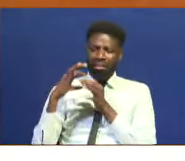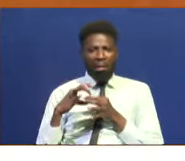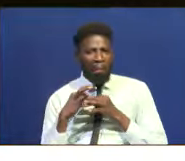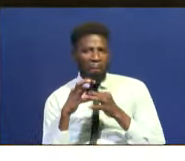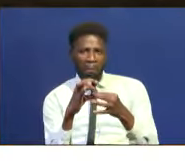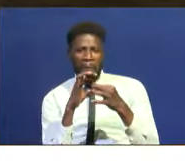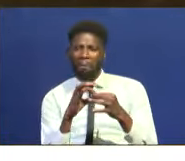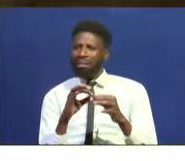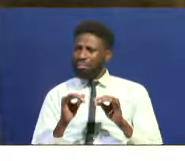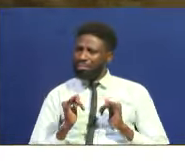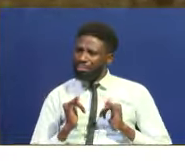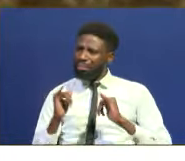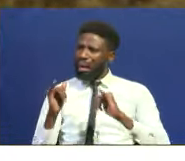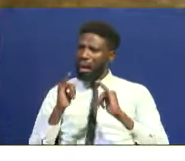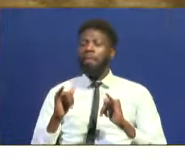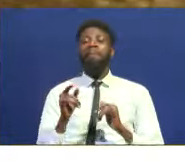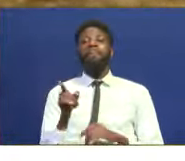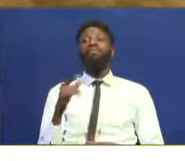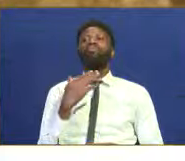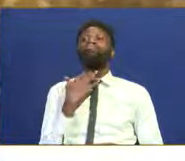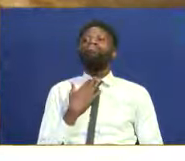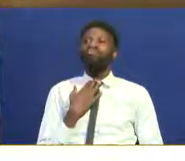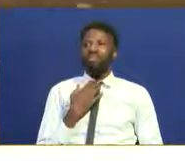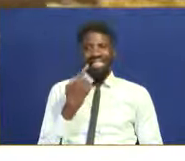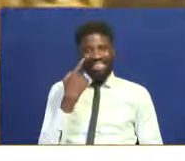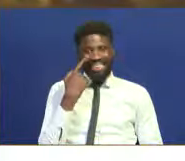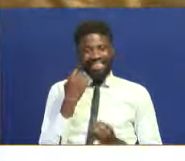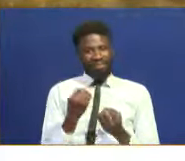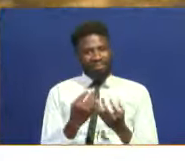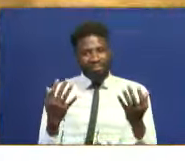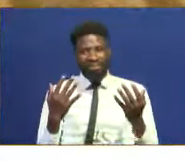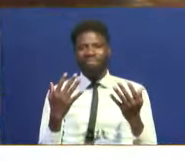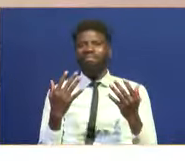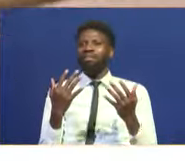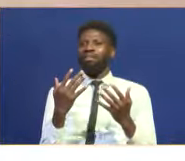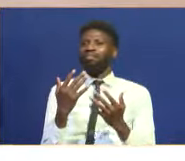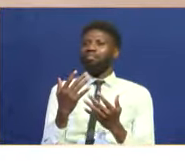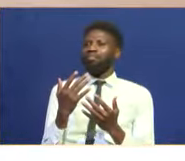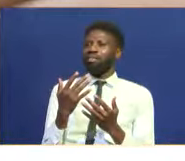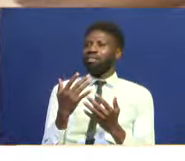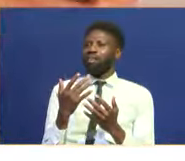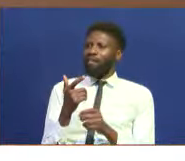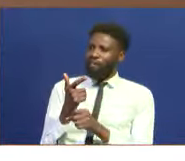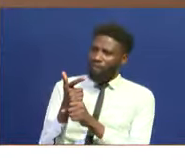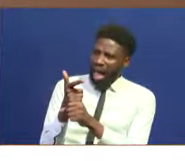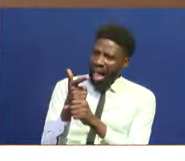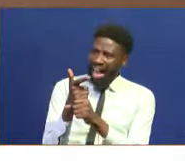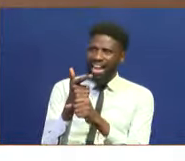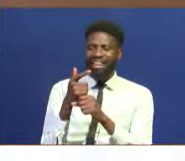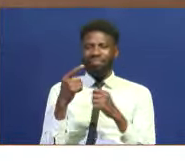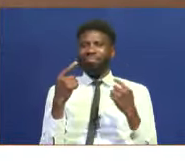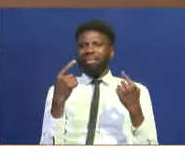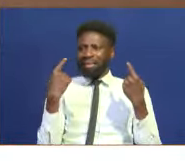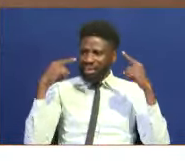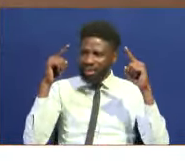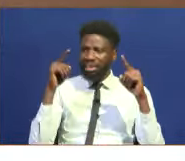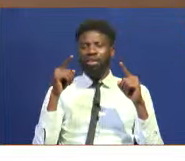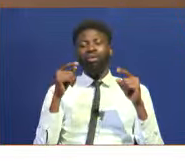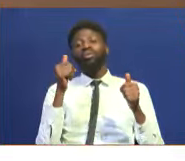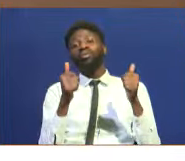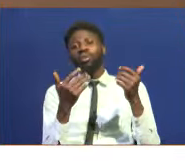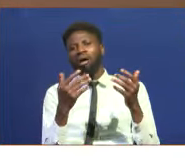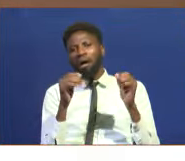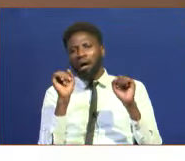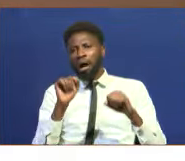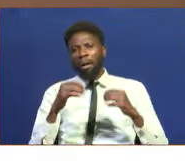cultural level. That's why we can see that the successful films are mostly films that can spark social discussions or